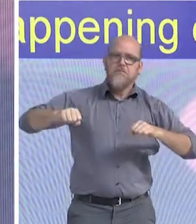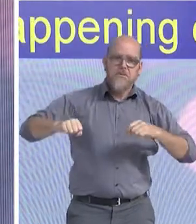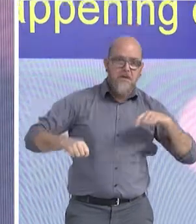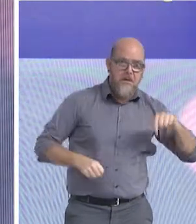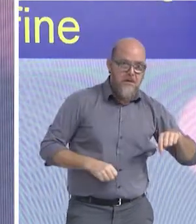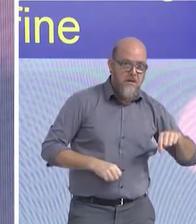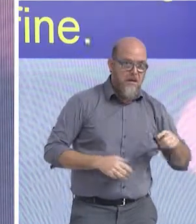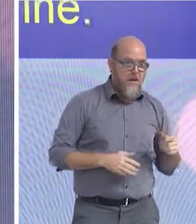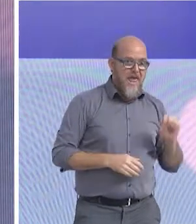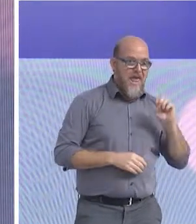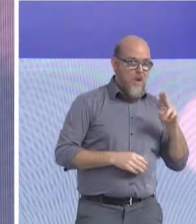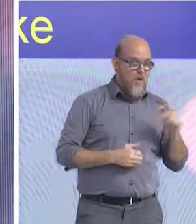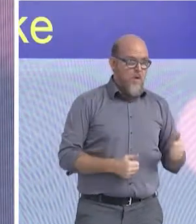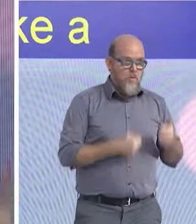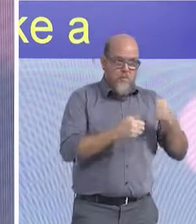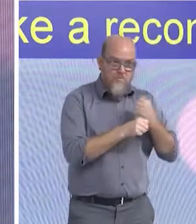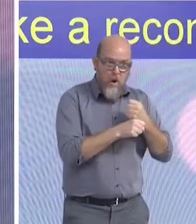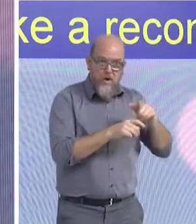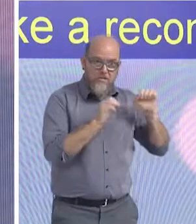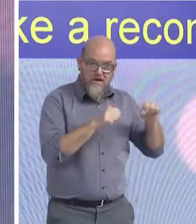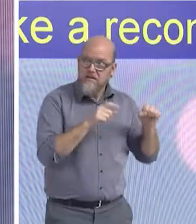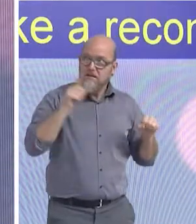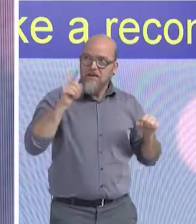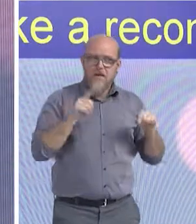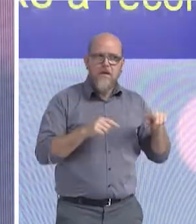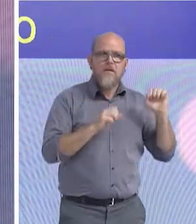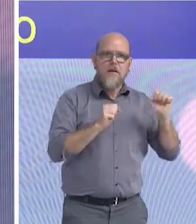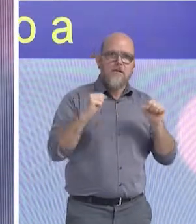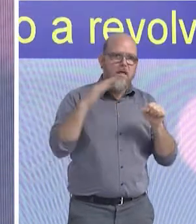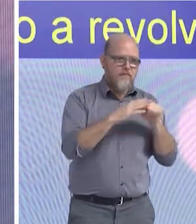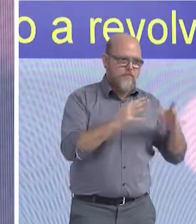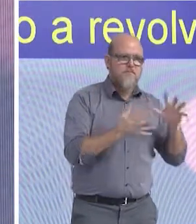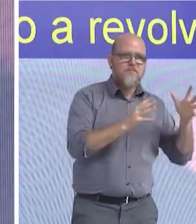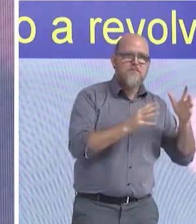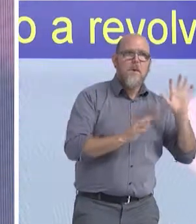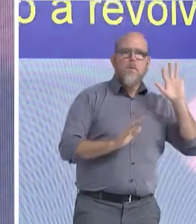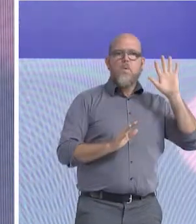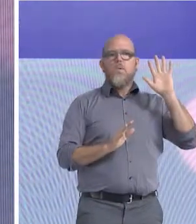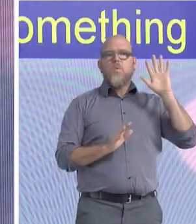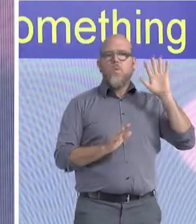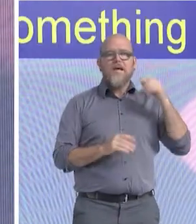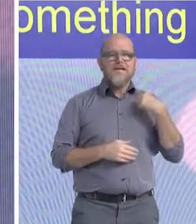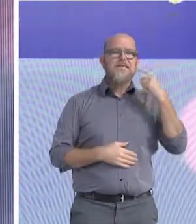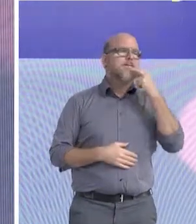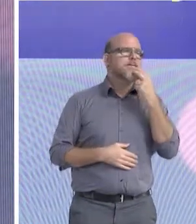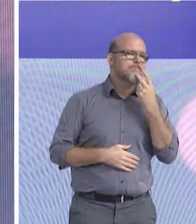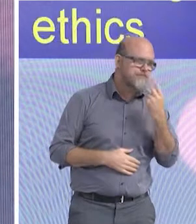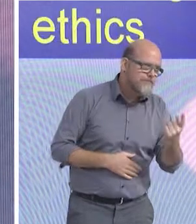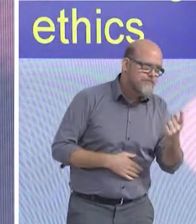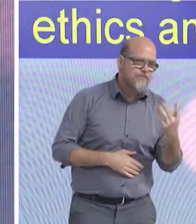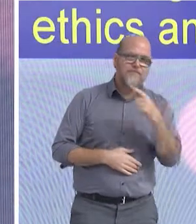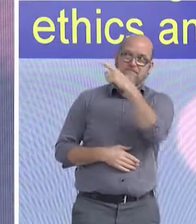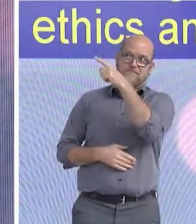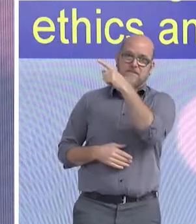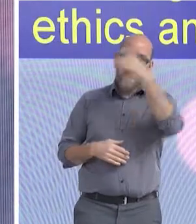make a recommendation in relation, let's say, to a revolving doors case or something that has to do with ethics and integrity, my worry is that there will